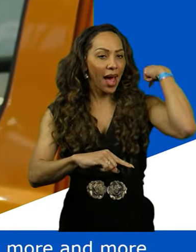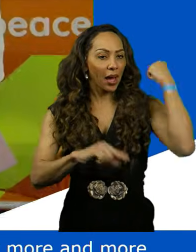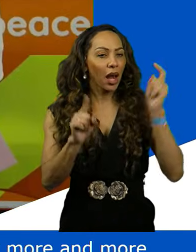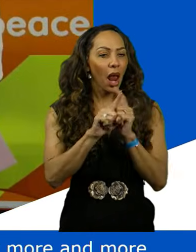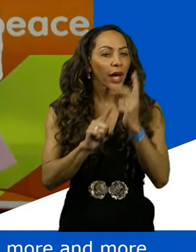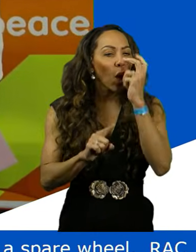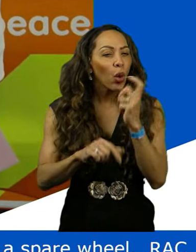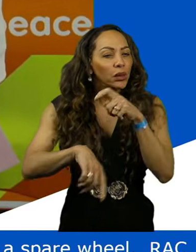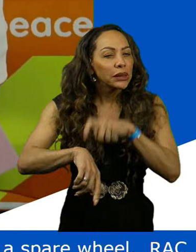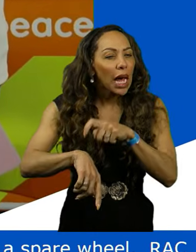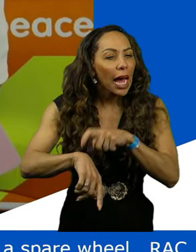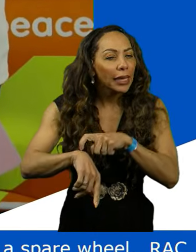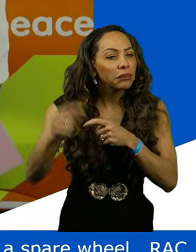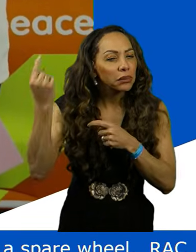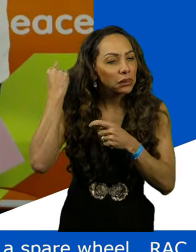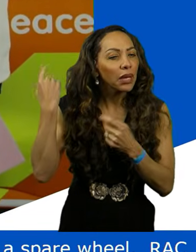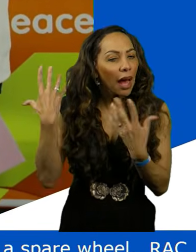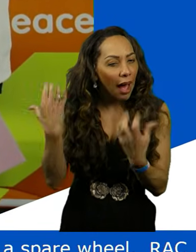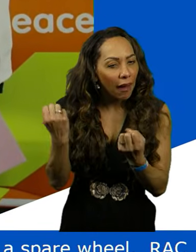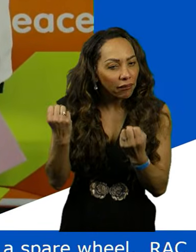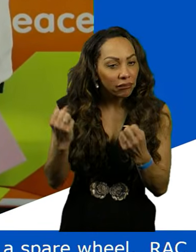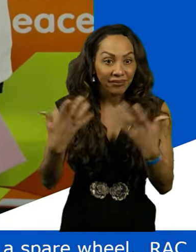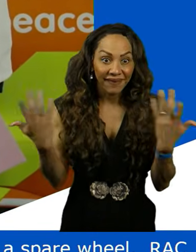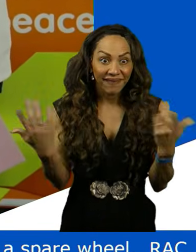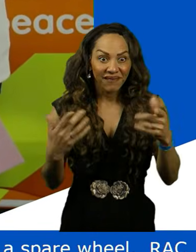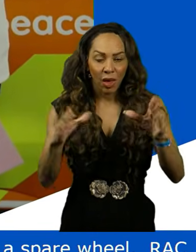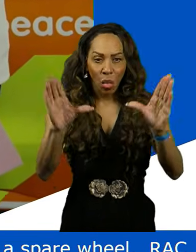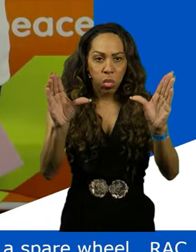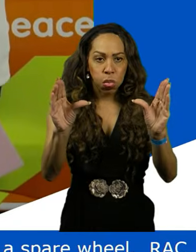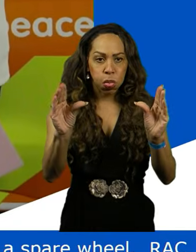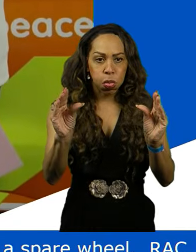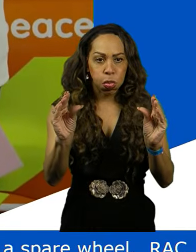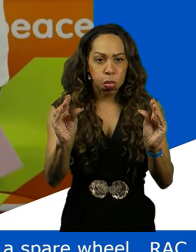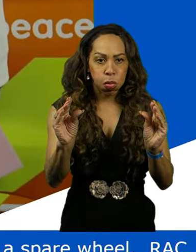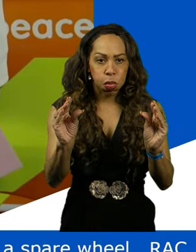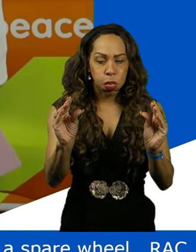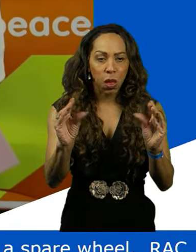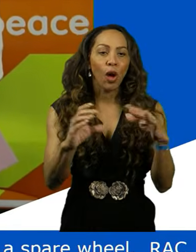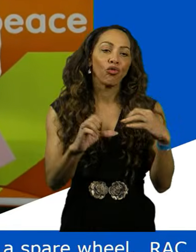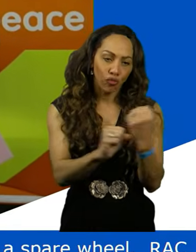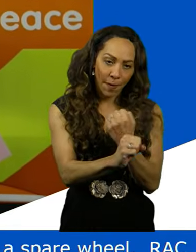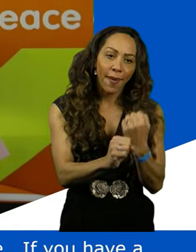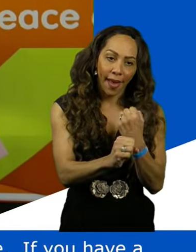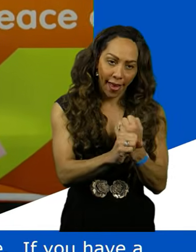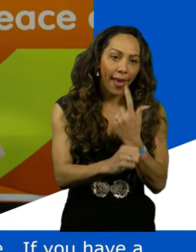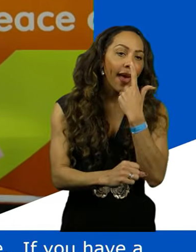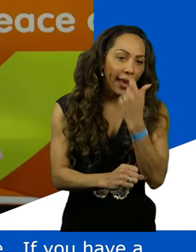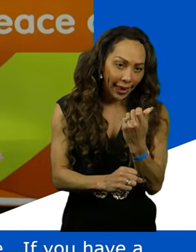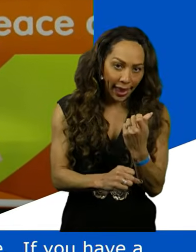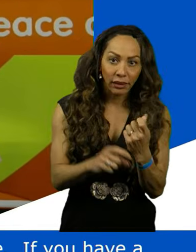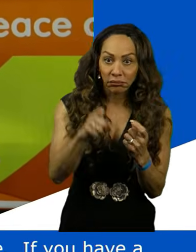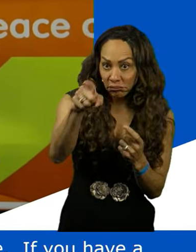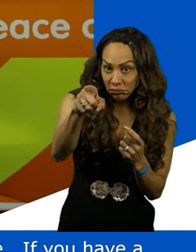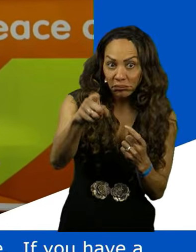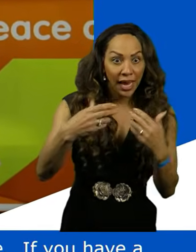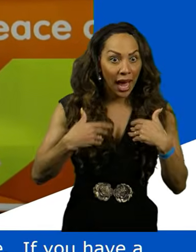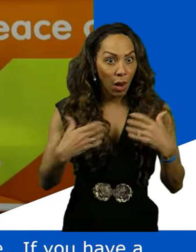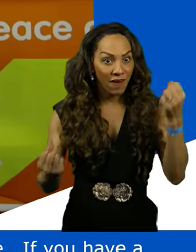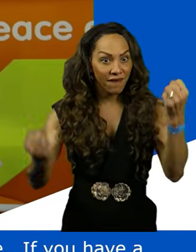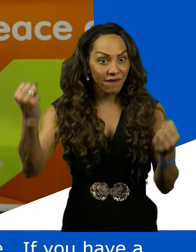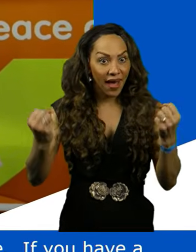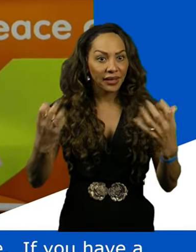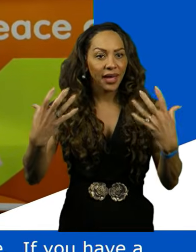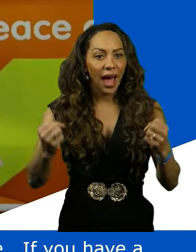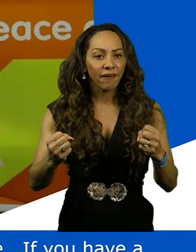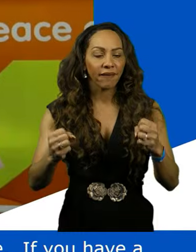tyre. Initially, if you were to have a puncture that could be repaired, our patrols will carry a puncture repair kit. This means